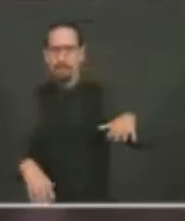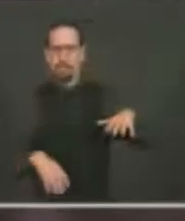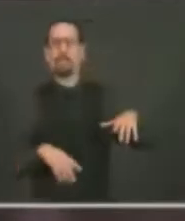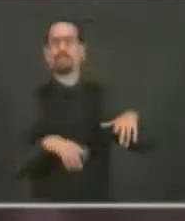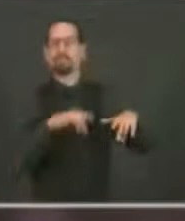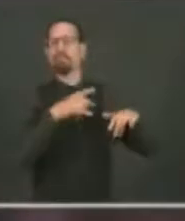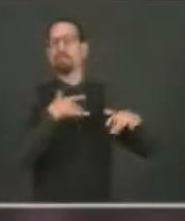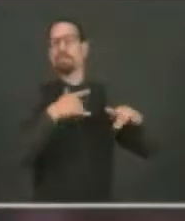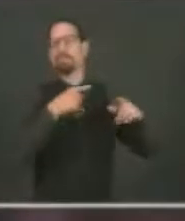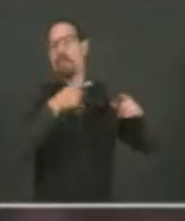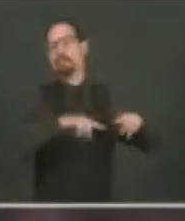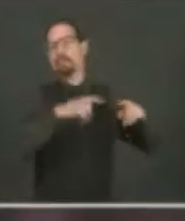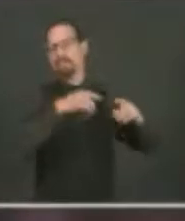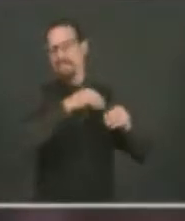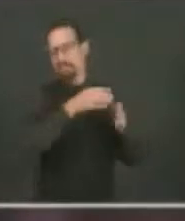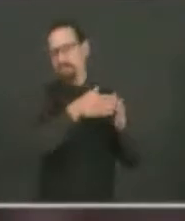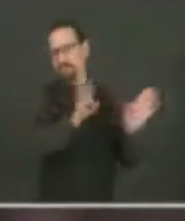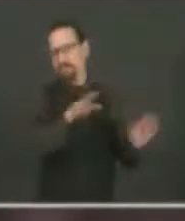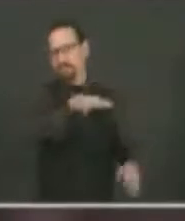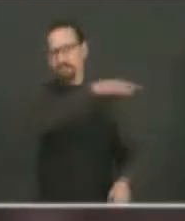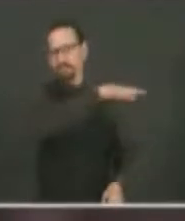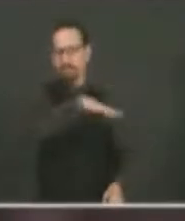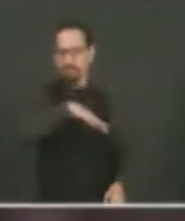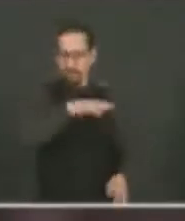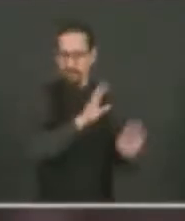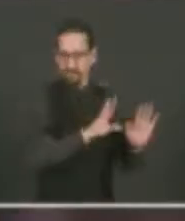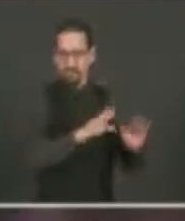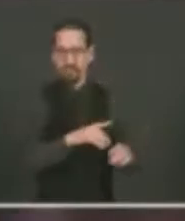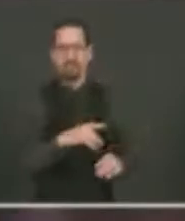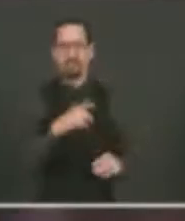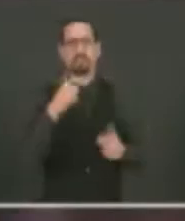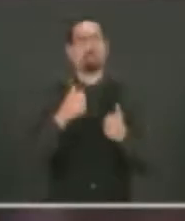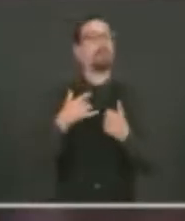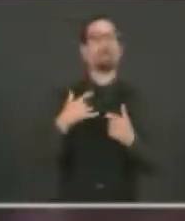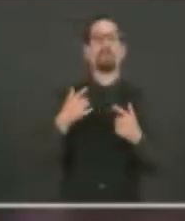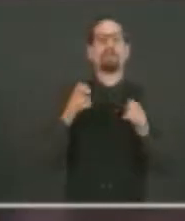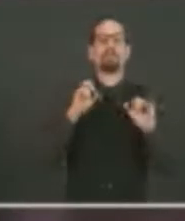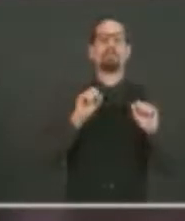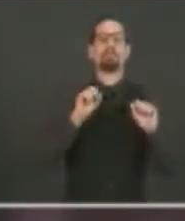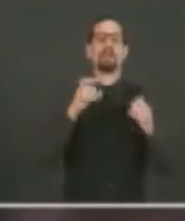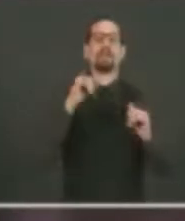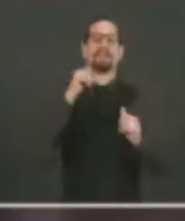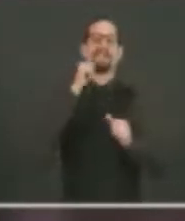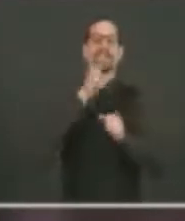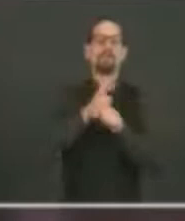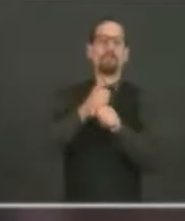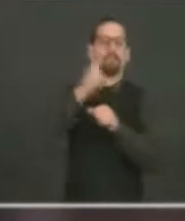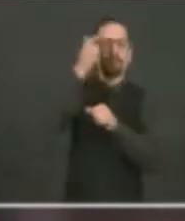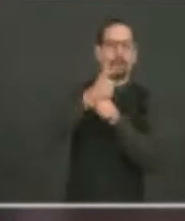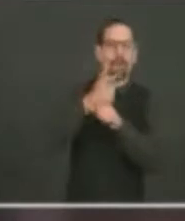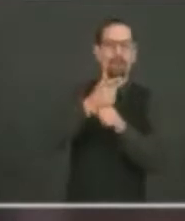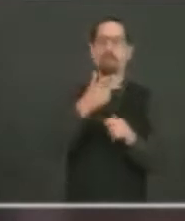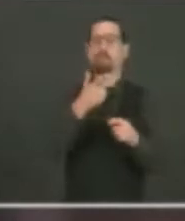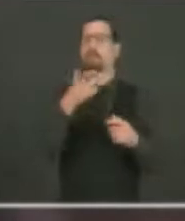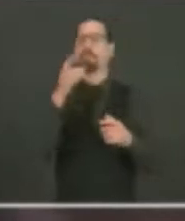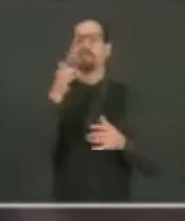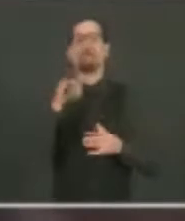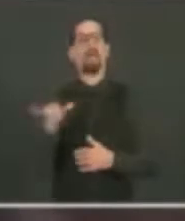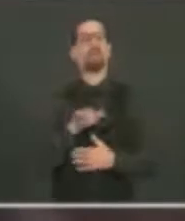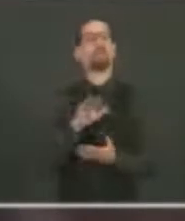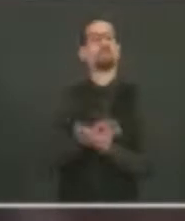a few instances of siblings in the same school being sick, and of friends who reported